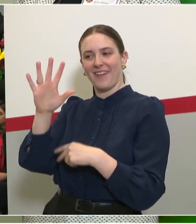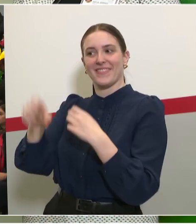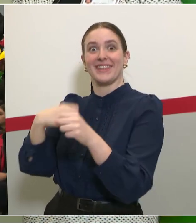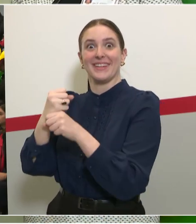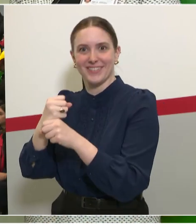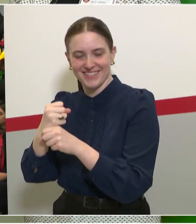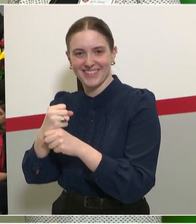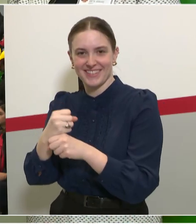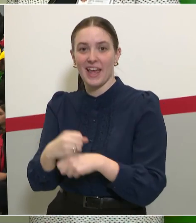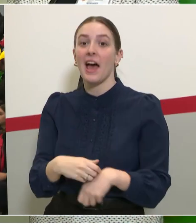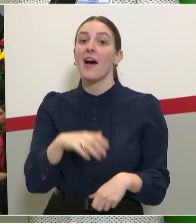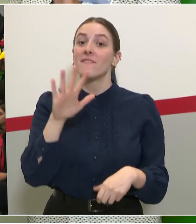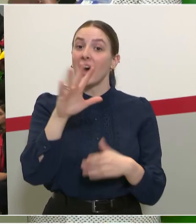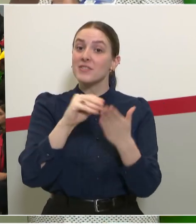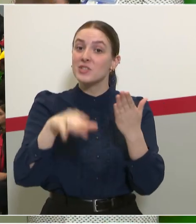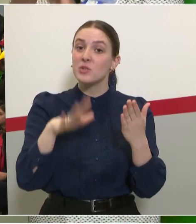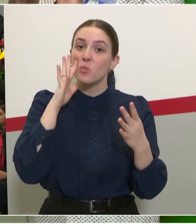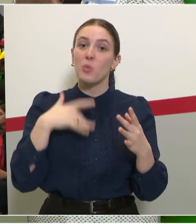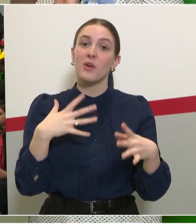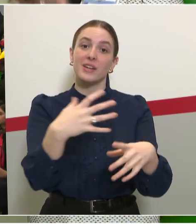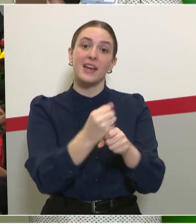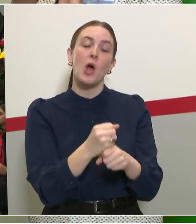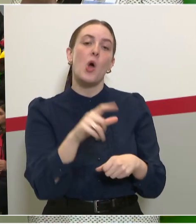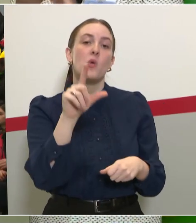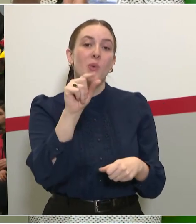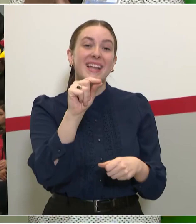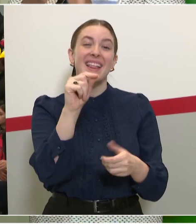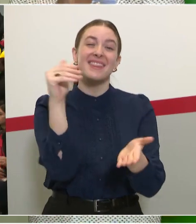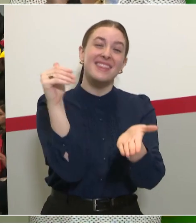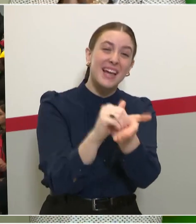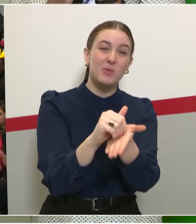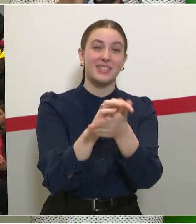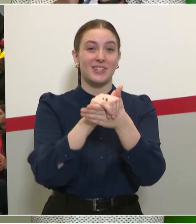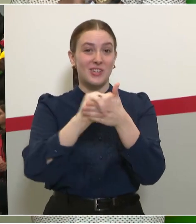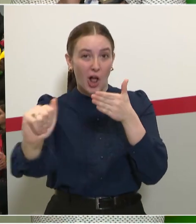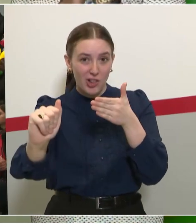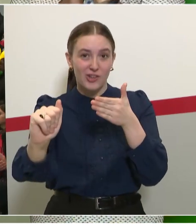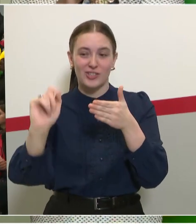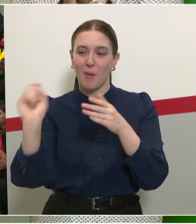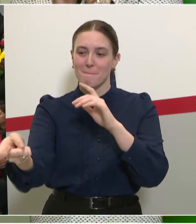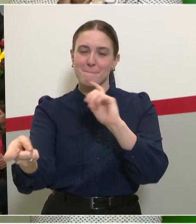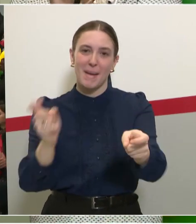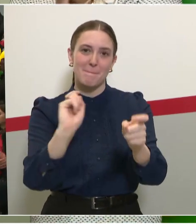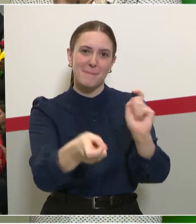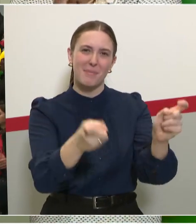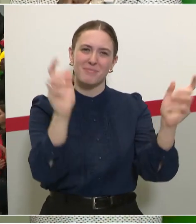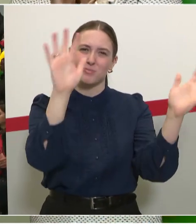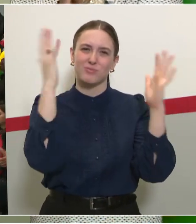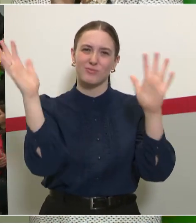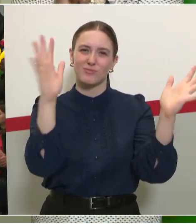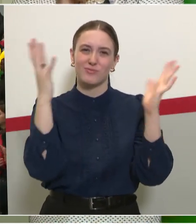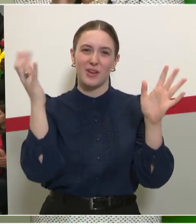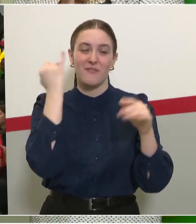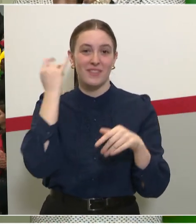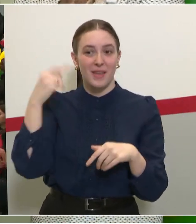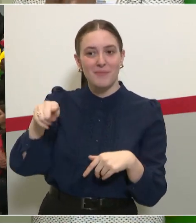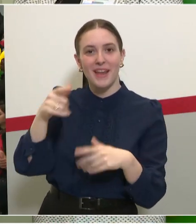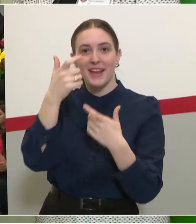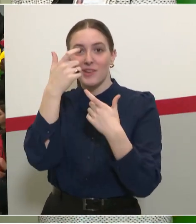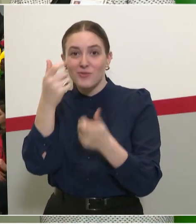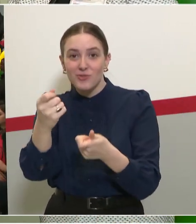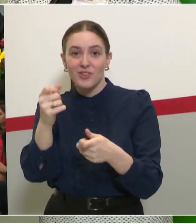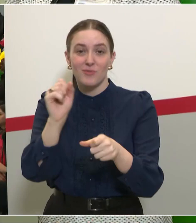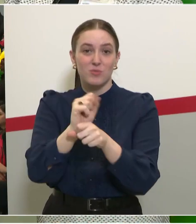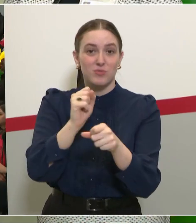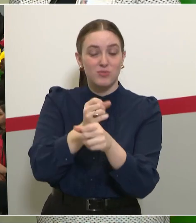get $20,000 who are interested in pursuing an education in health and